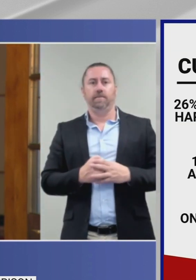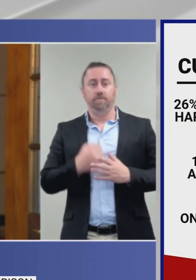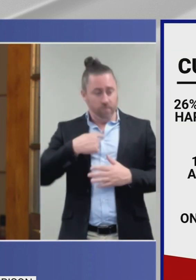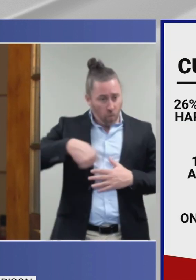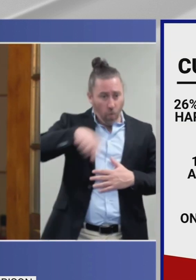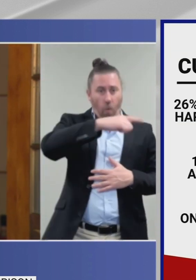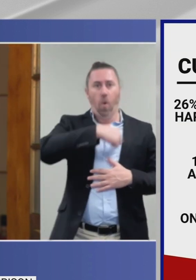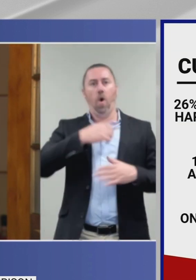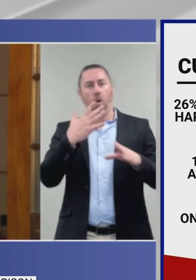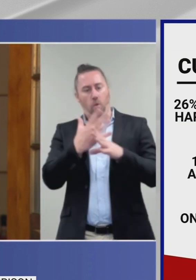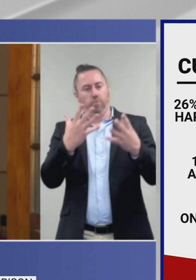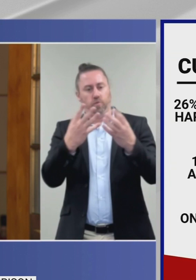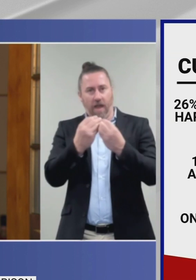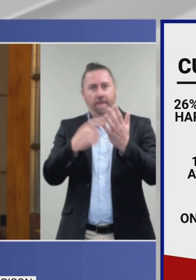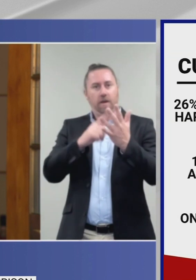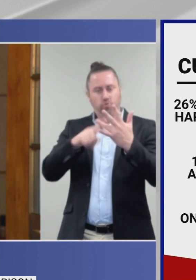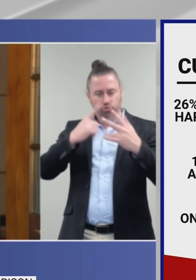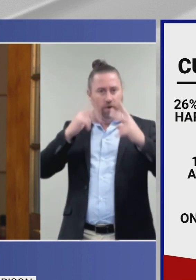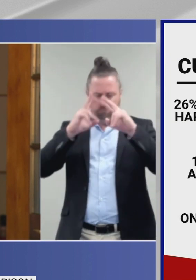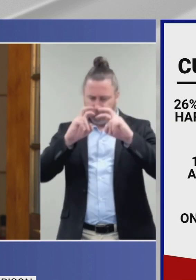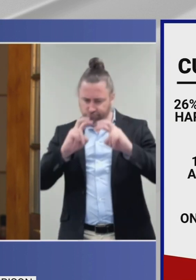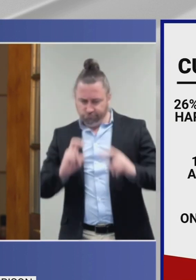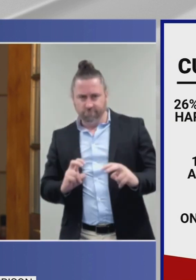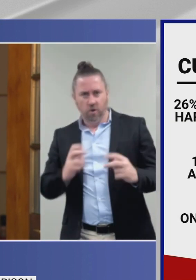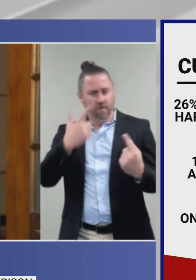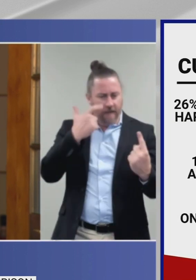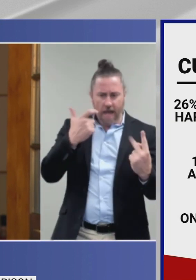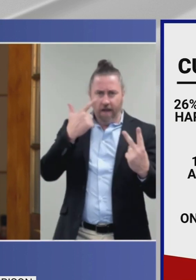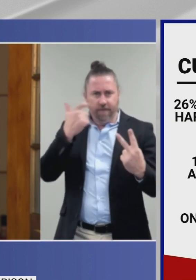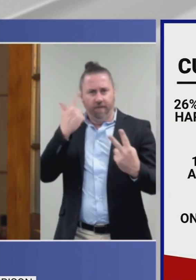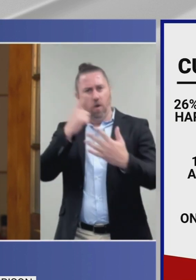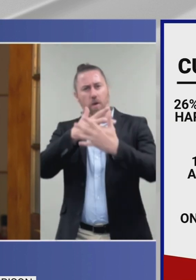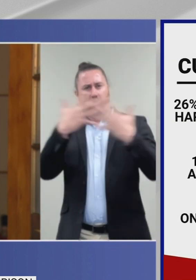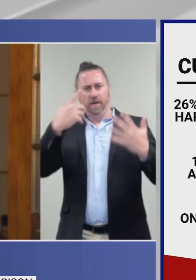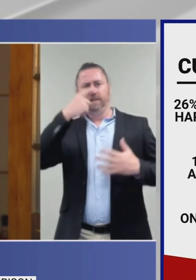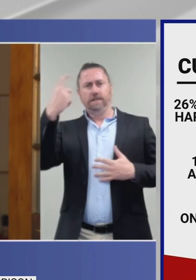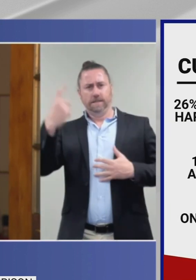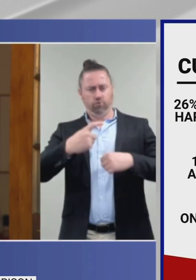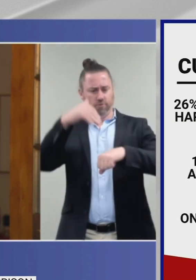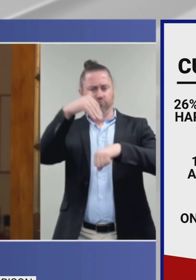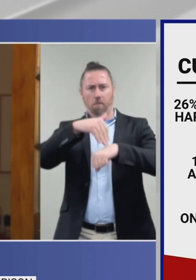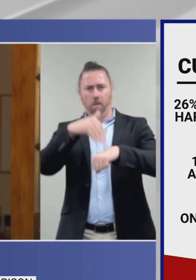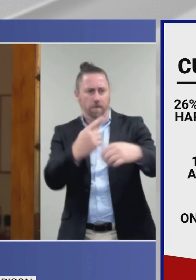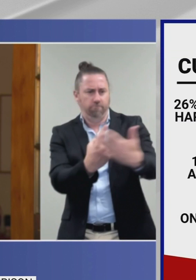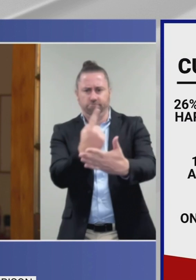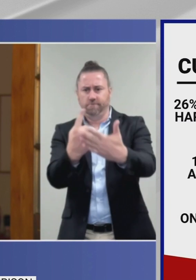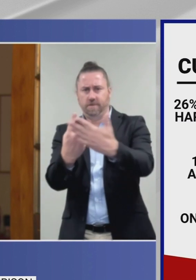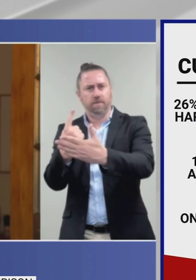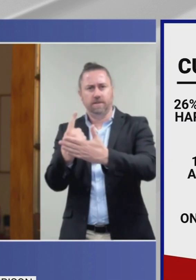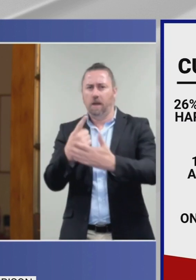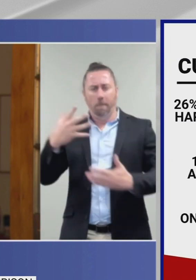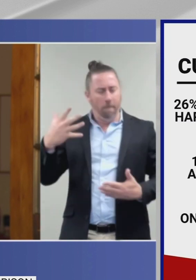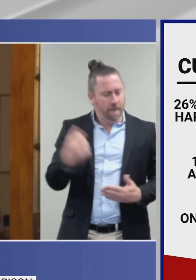process to fix and address a very, very serious problem, one that we must continue to address in